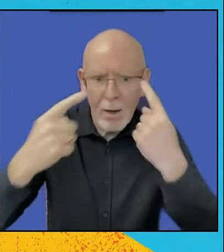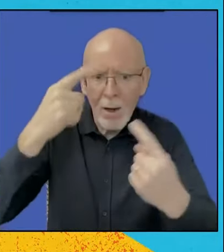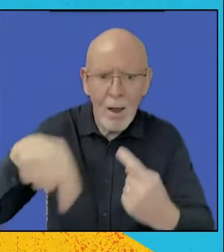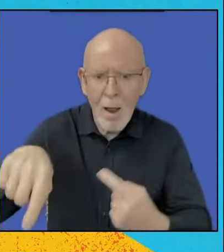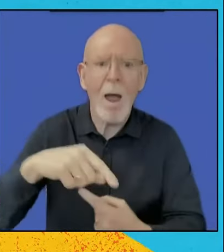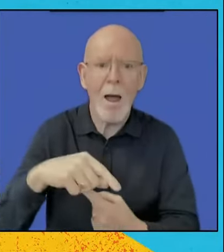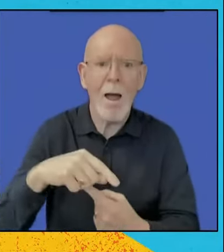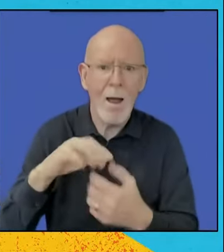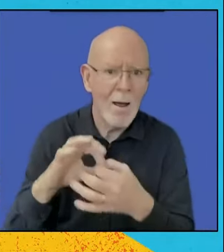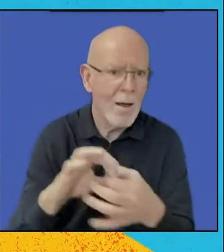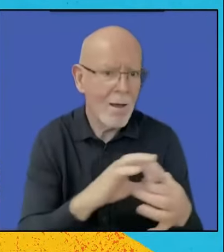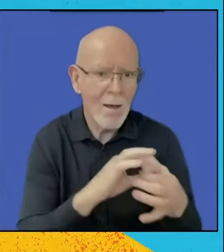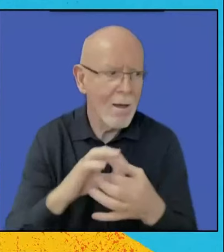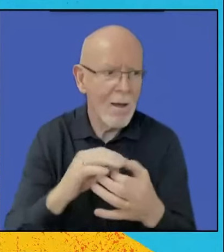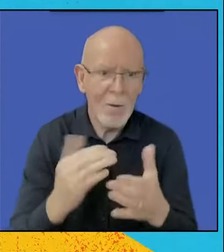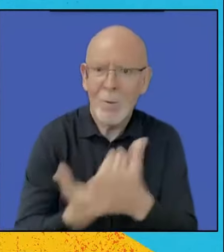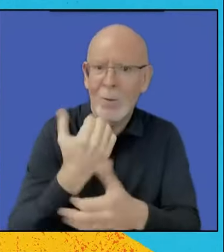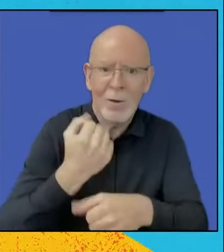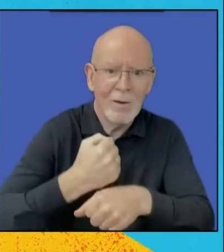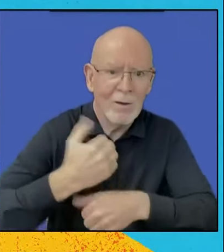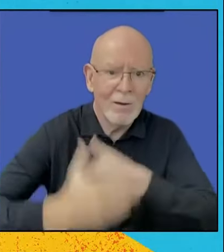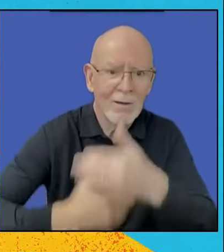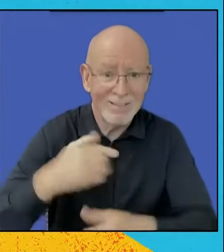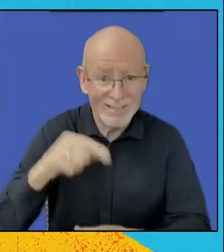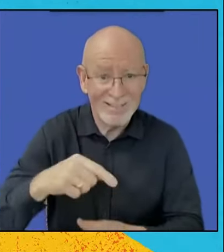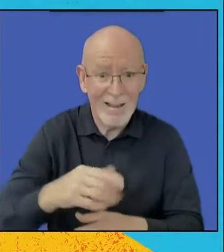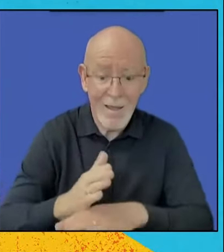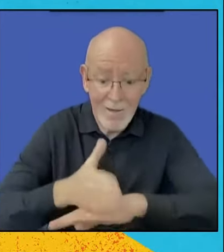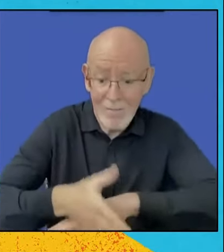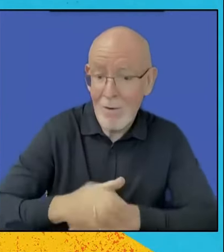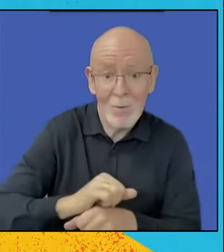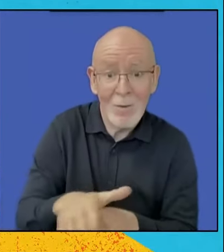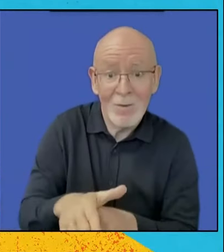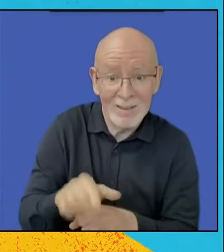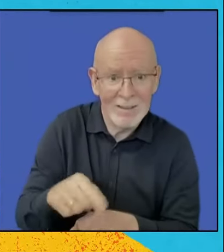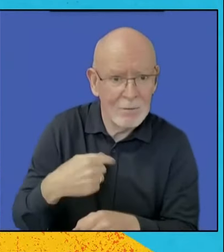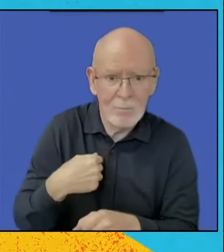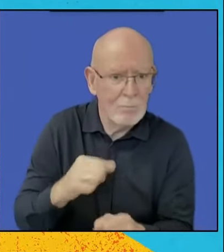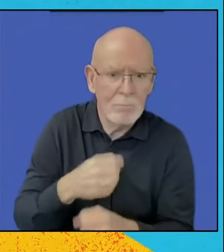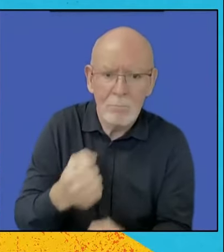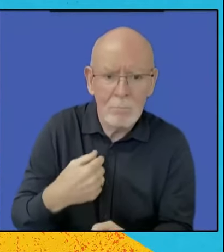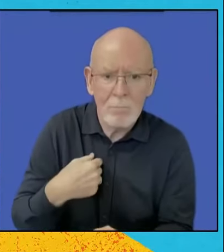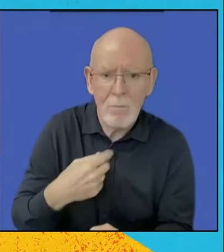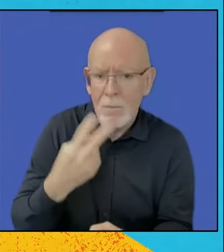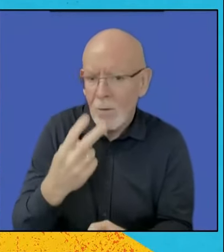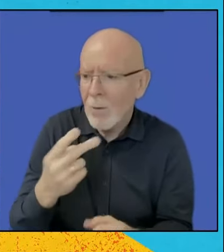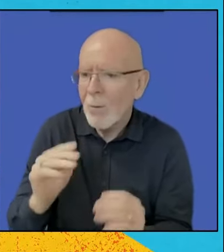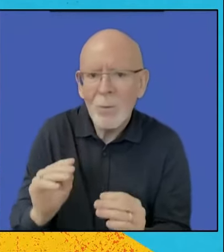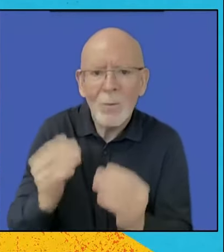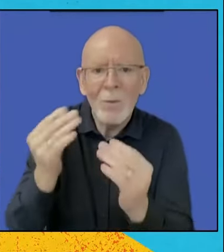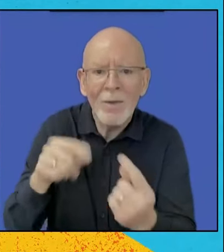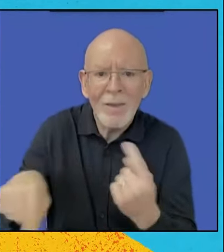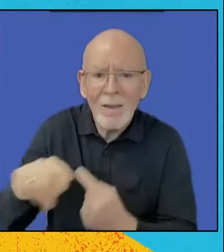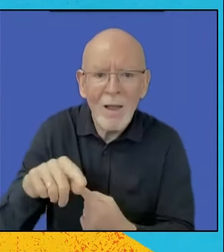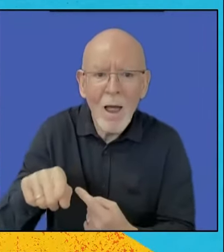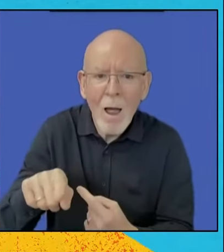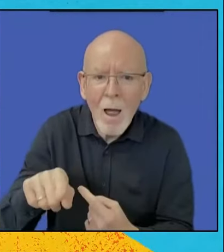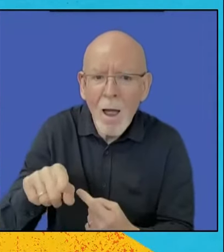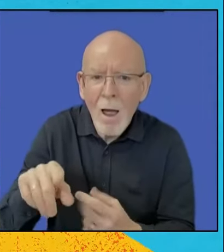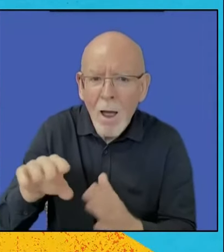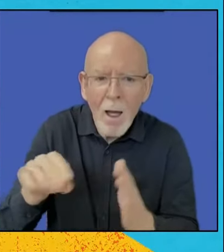environment is unmatched. But the question is again, how do we support perhaps a young African innovator who wants to use AI